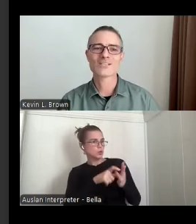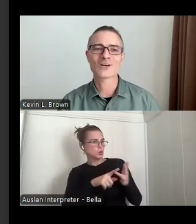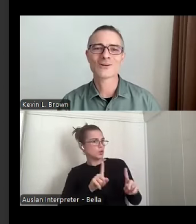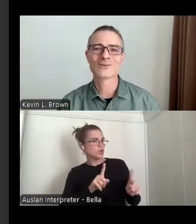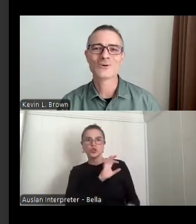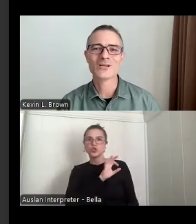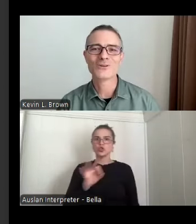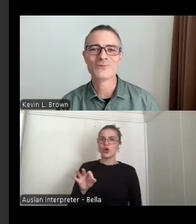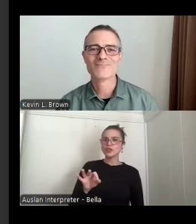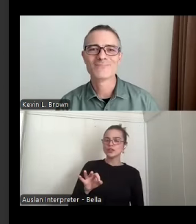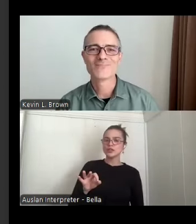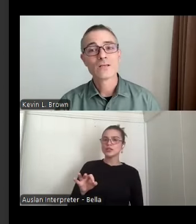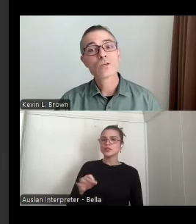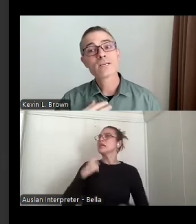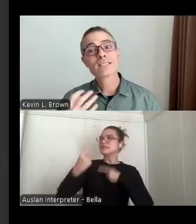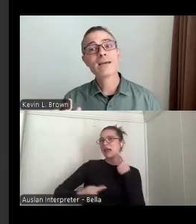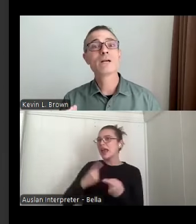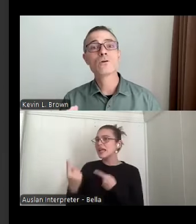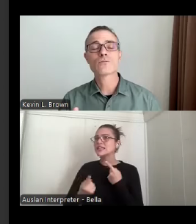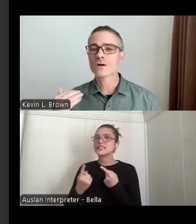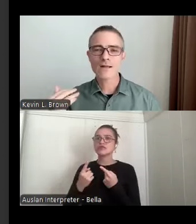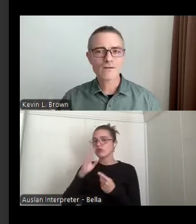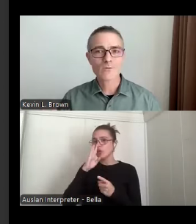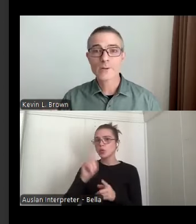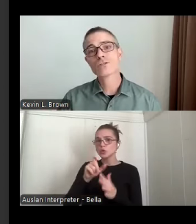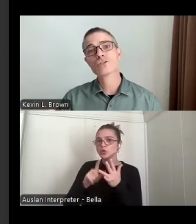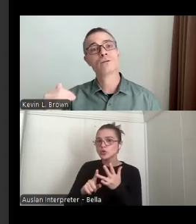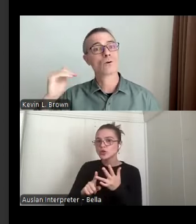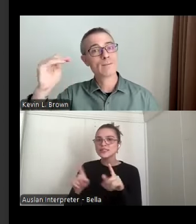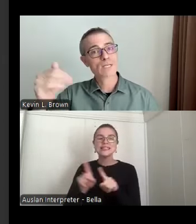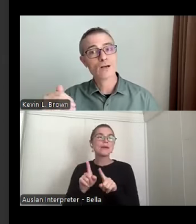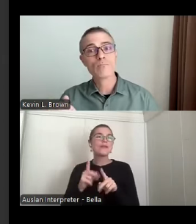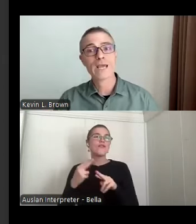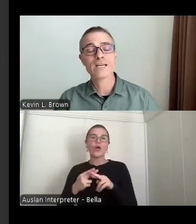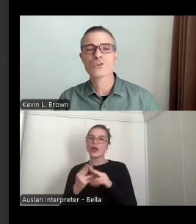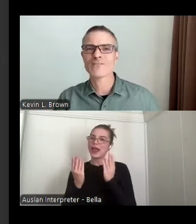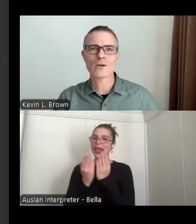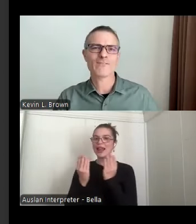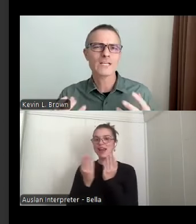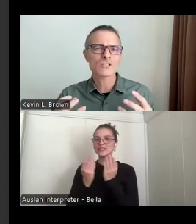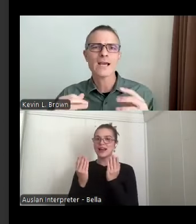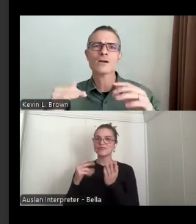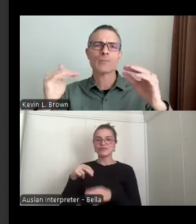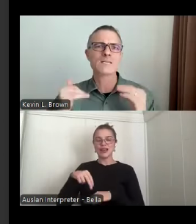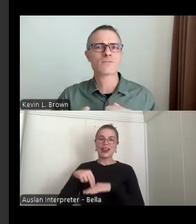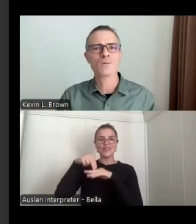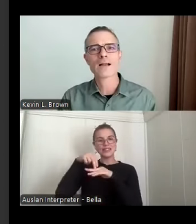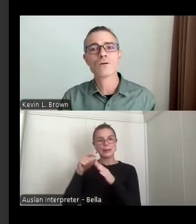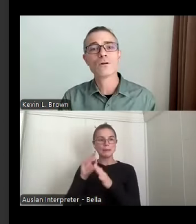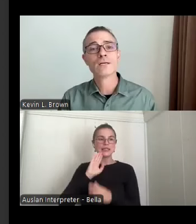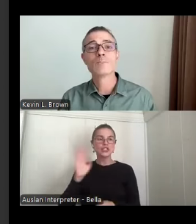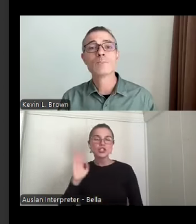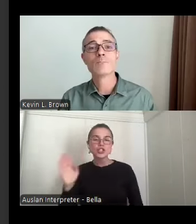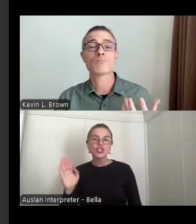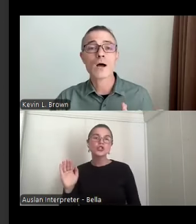actually start what you do. So the same goes for your elevator pitch, your website homepage, or if you have a pitch deck or a piece of